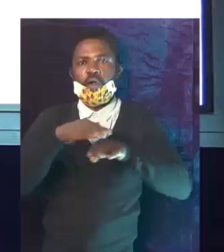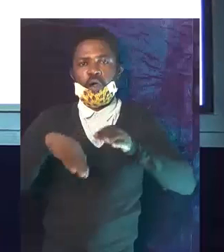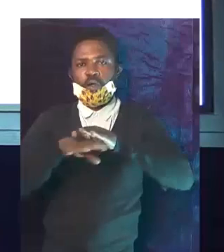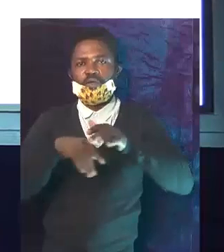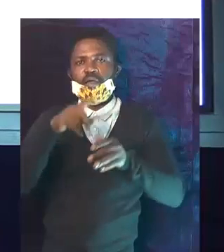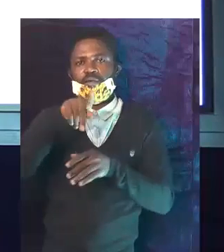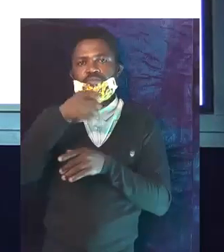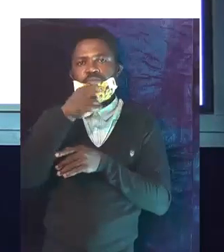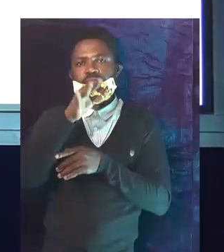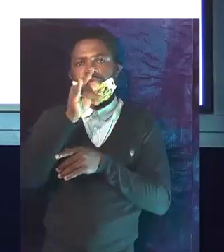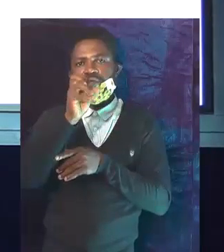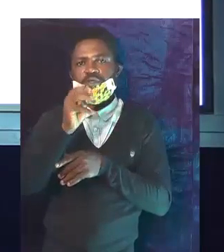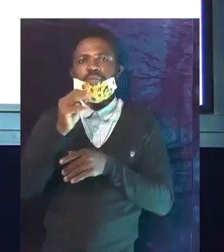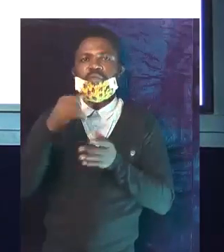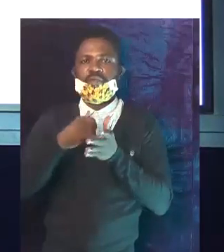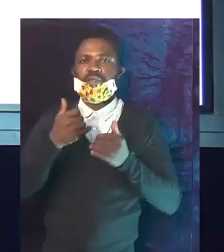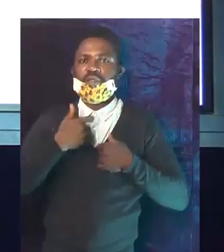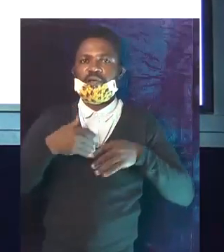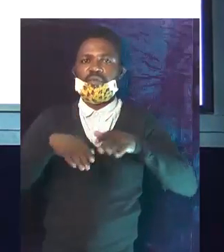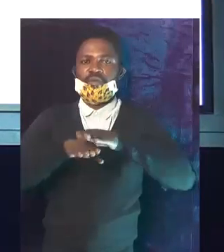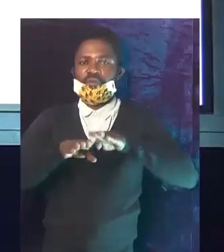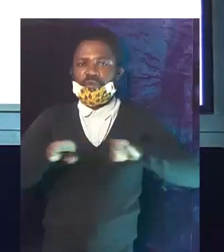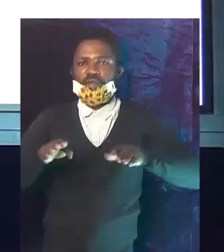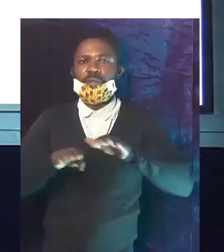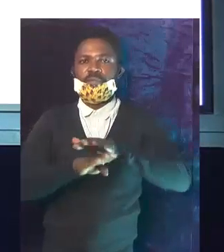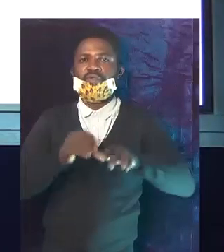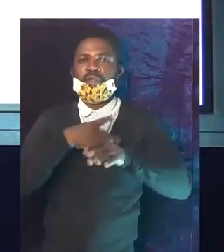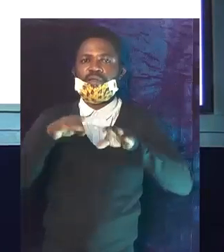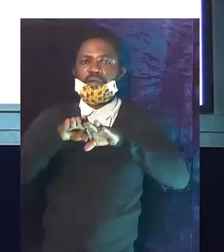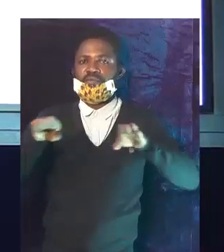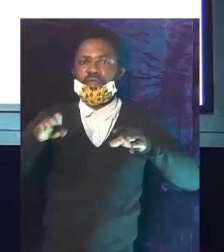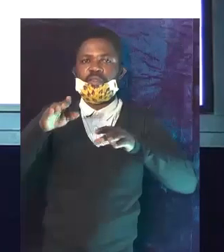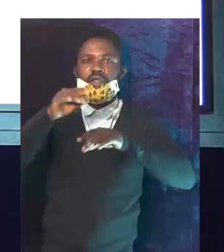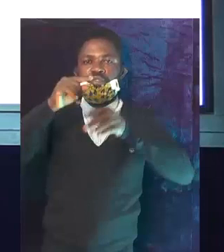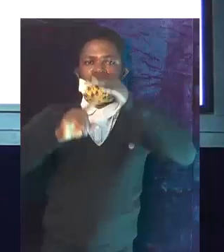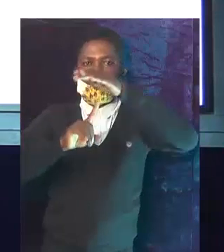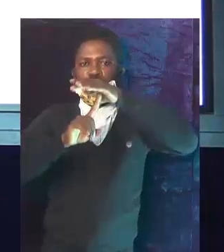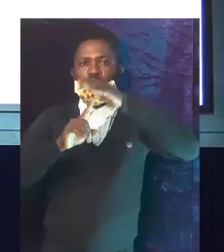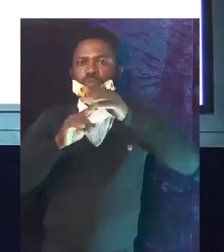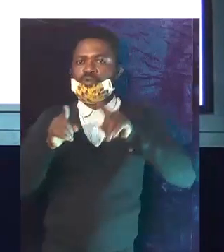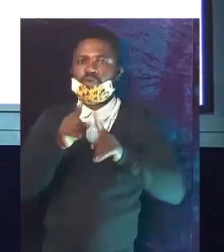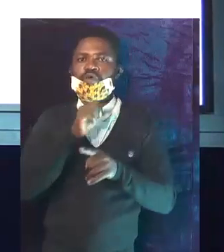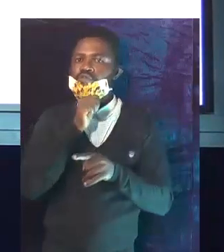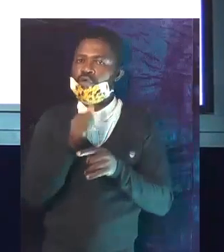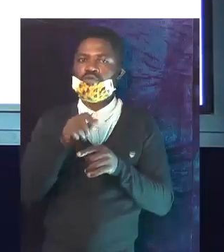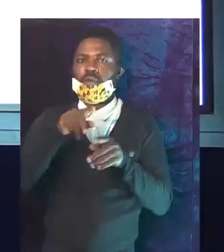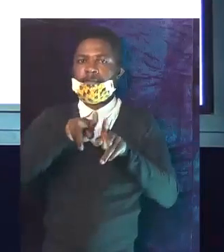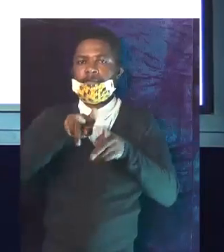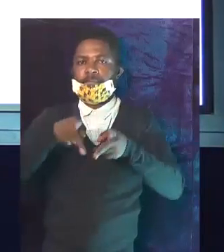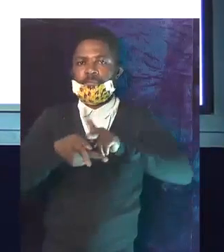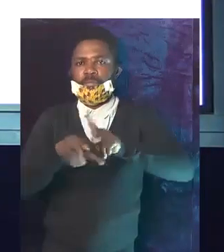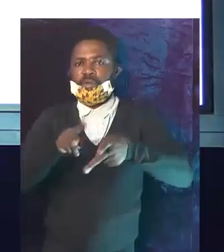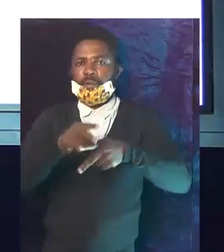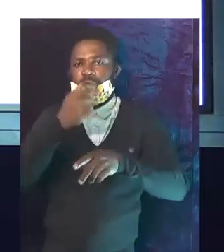have flat base and flat top, and so we'd only discuss it here. But it is not a pyramid because the base is a circle